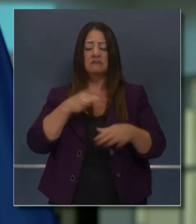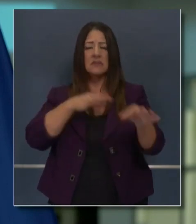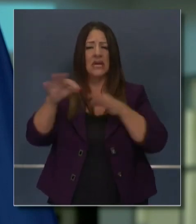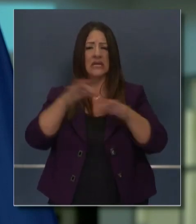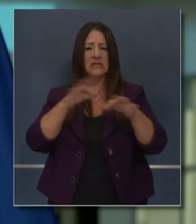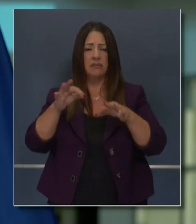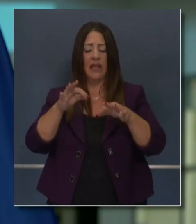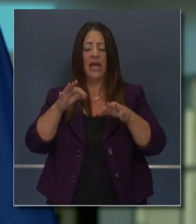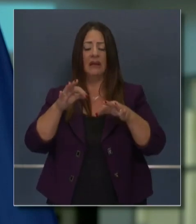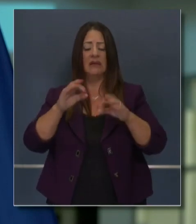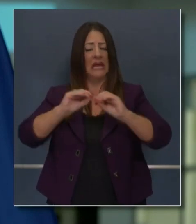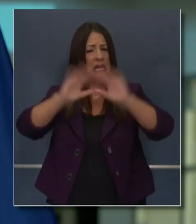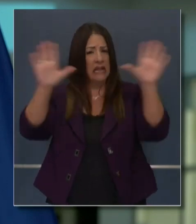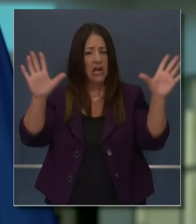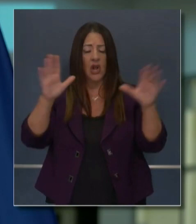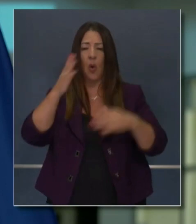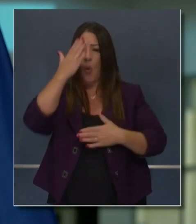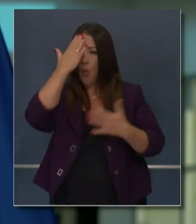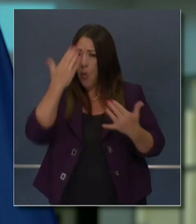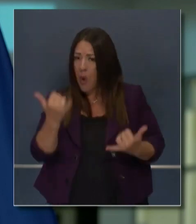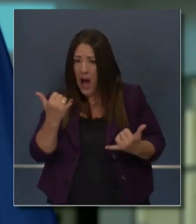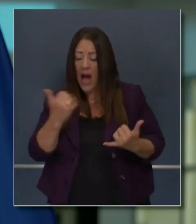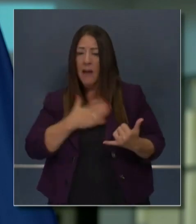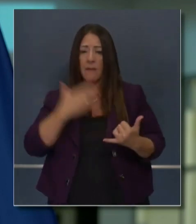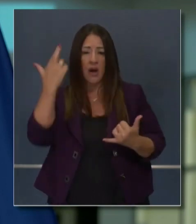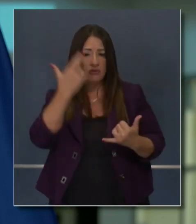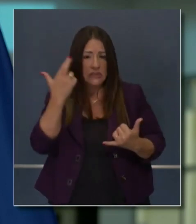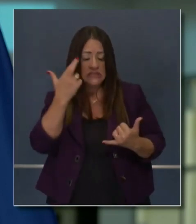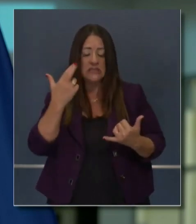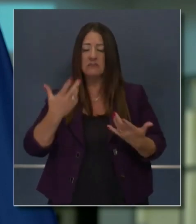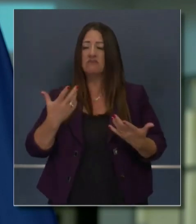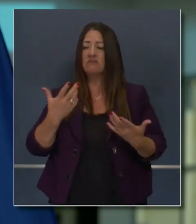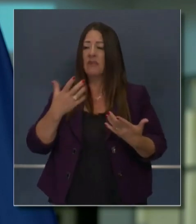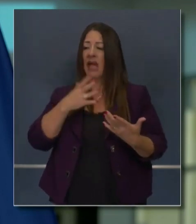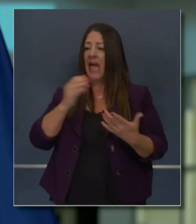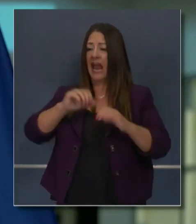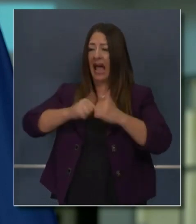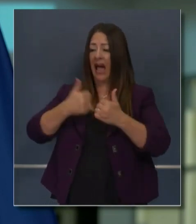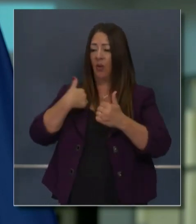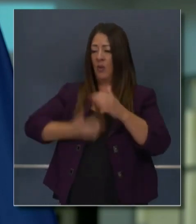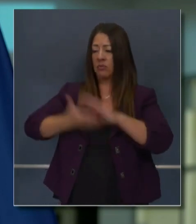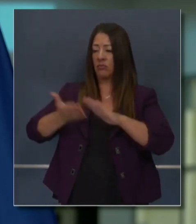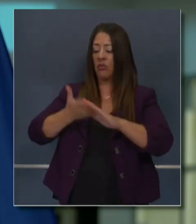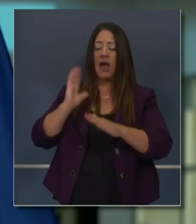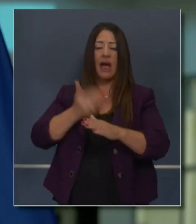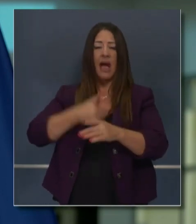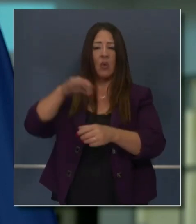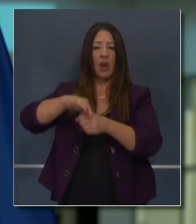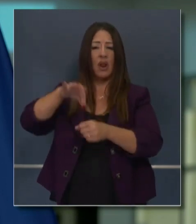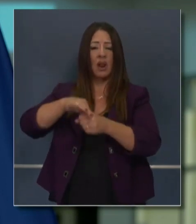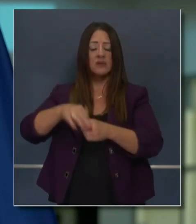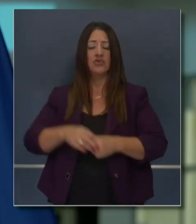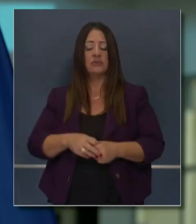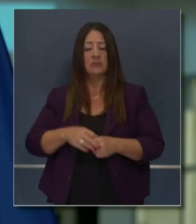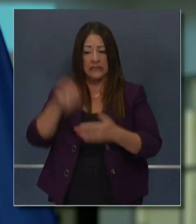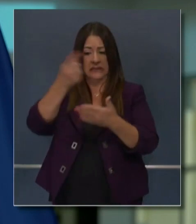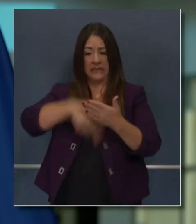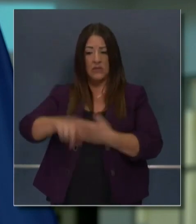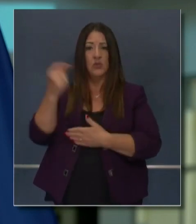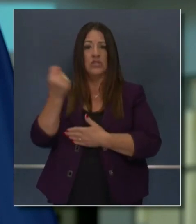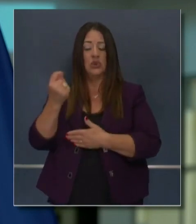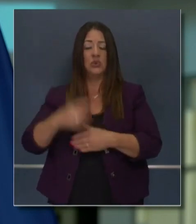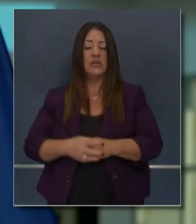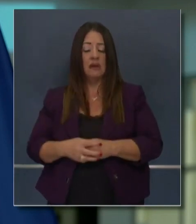to safely conduct an election this November, a week from today. We